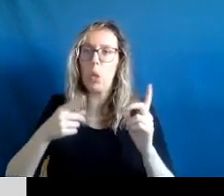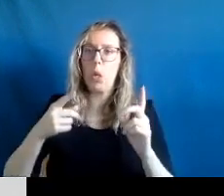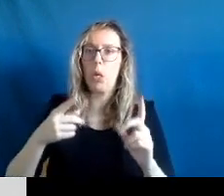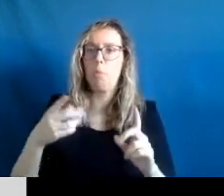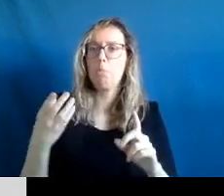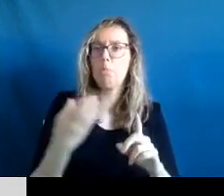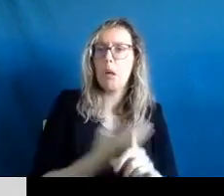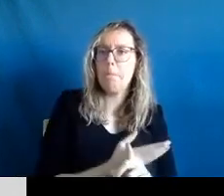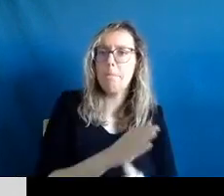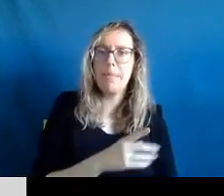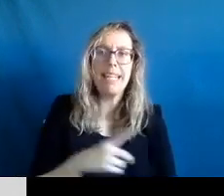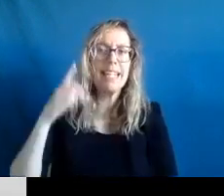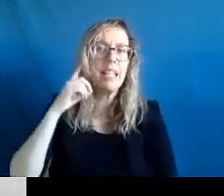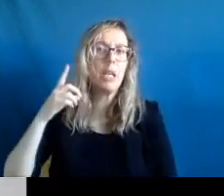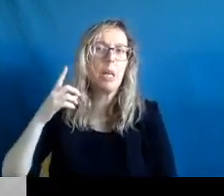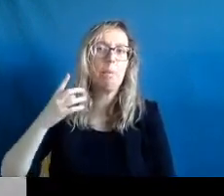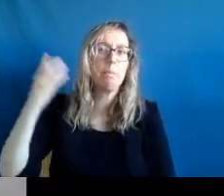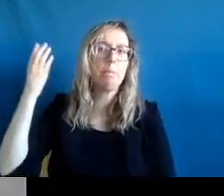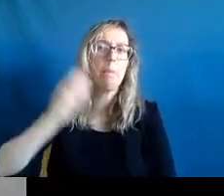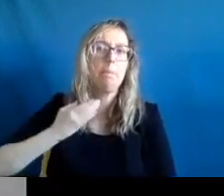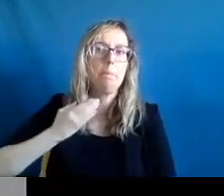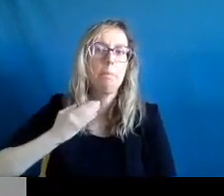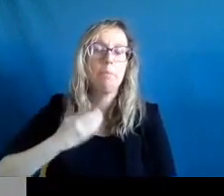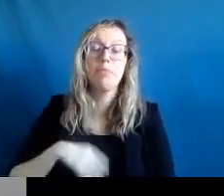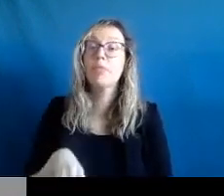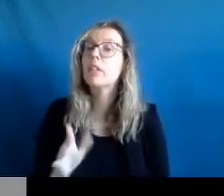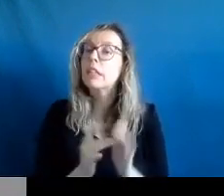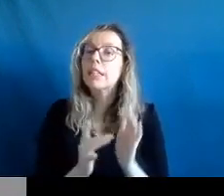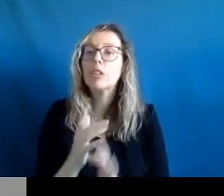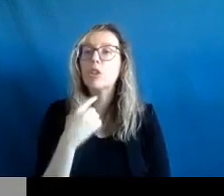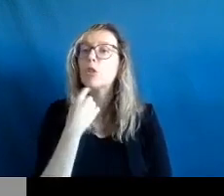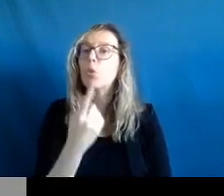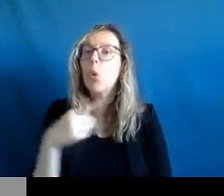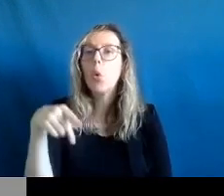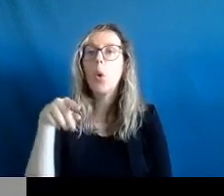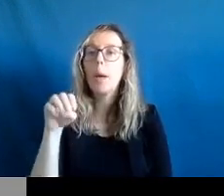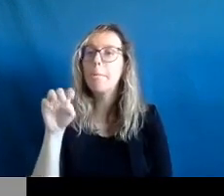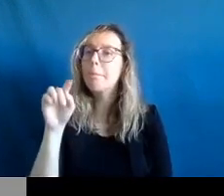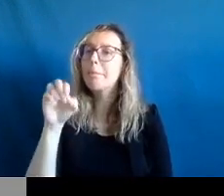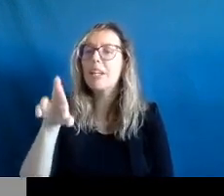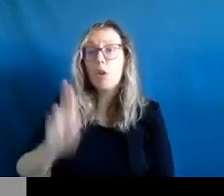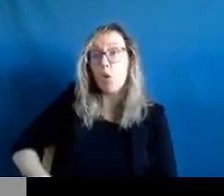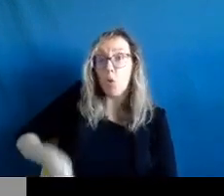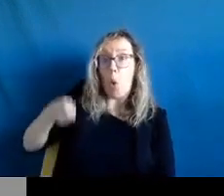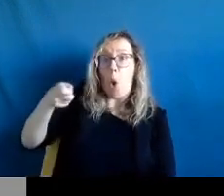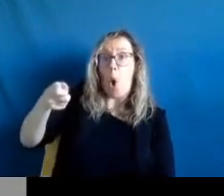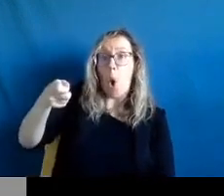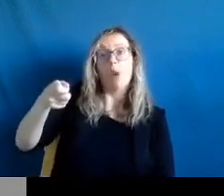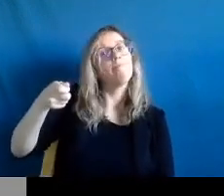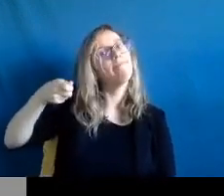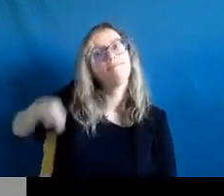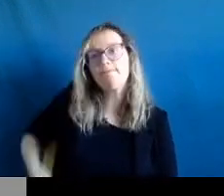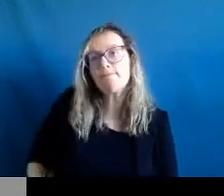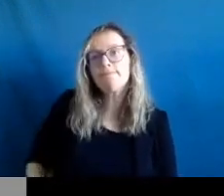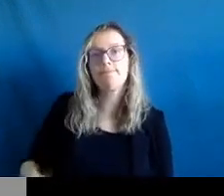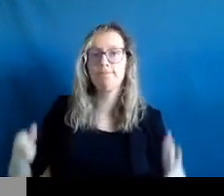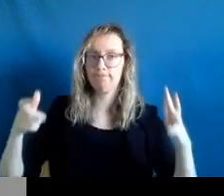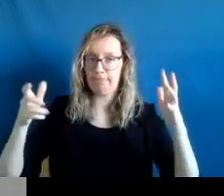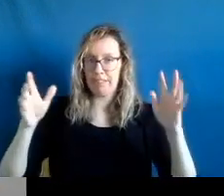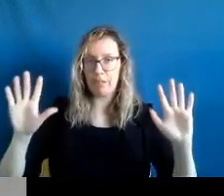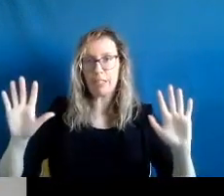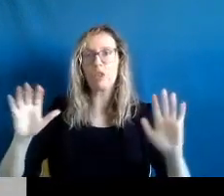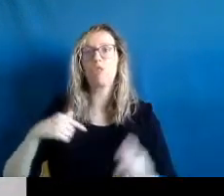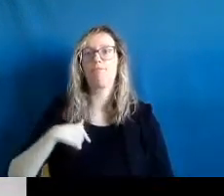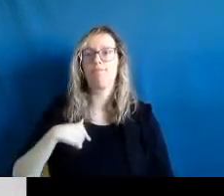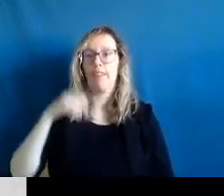Malchus. Jesus told Peter, "Put your sword away. Am I not to drink the cup the Father has given